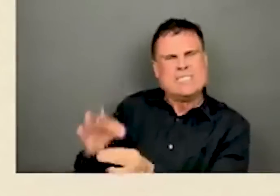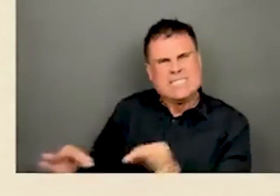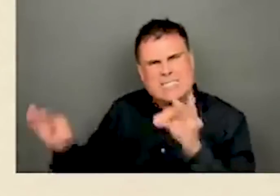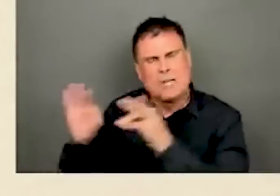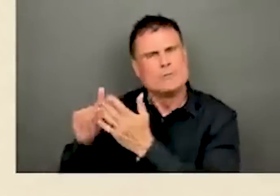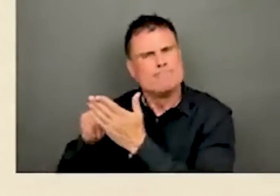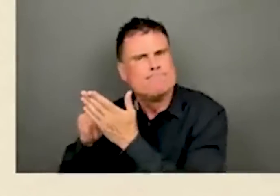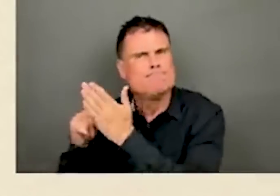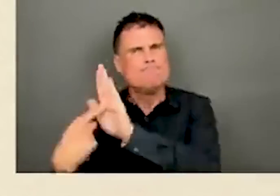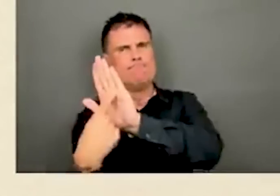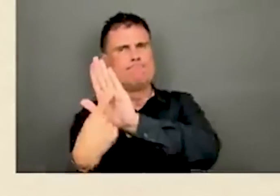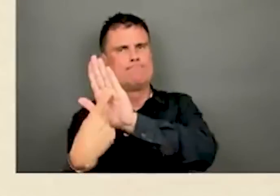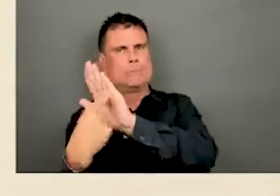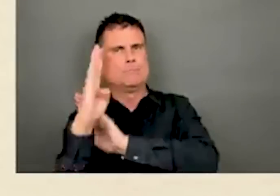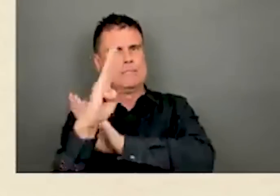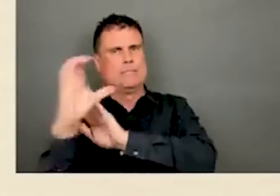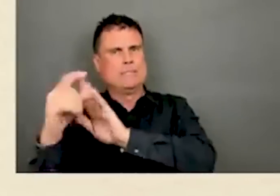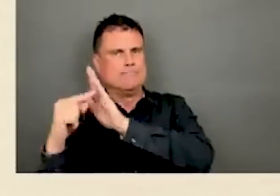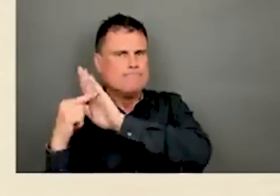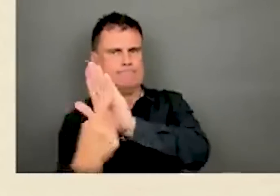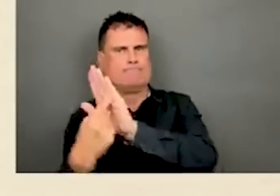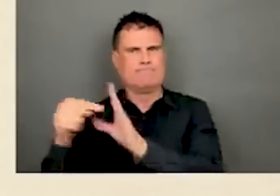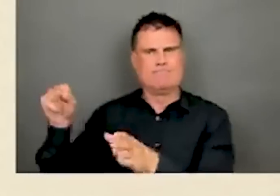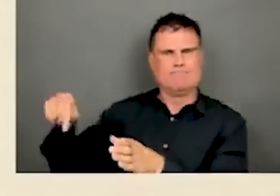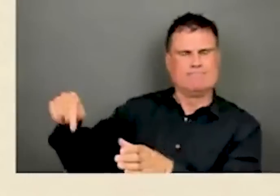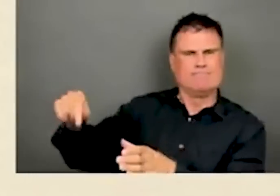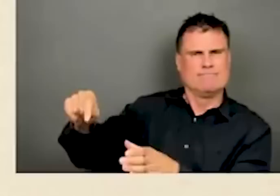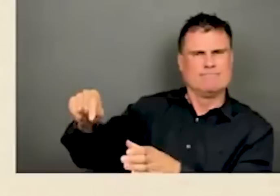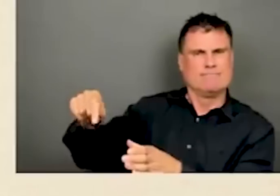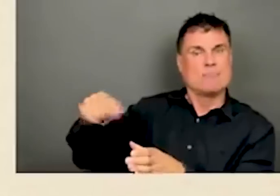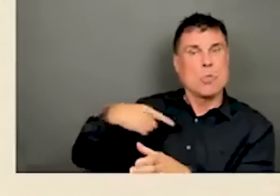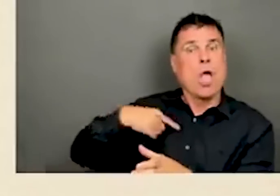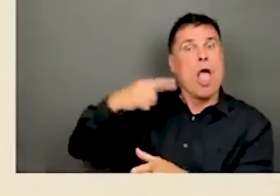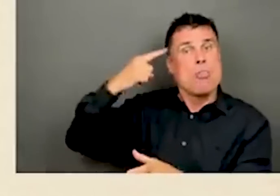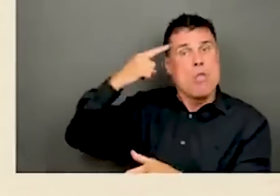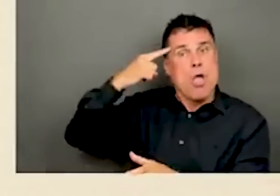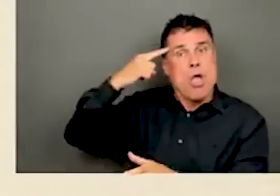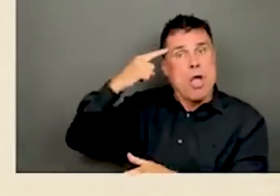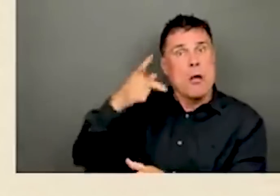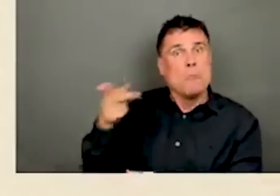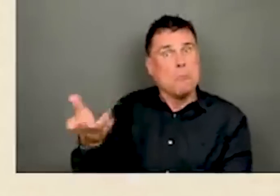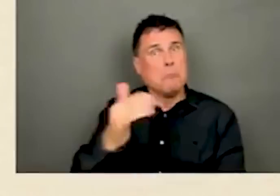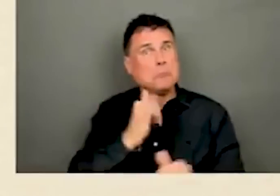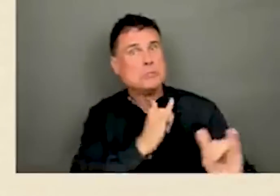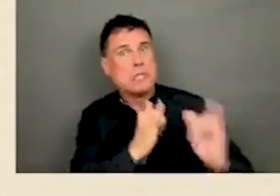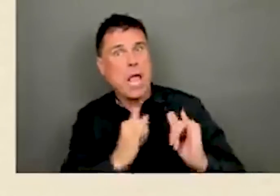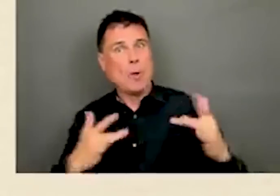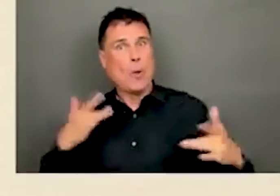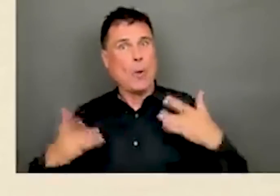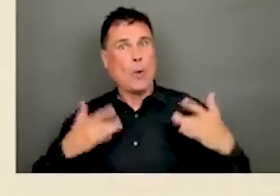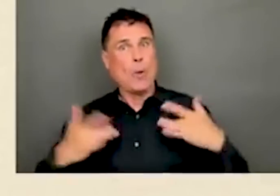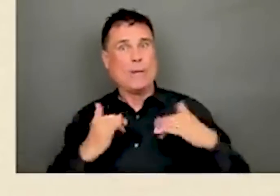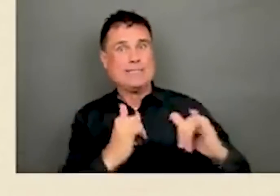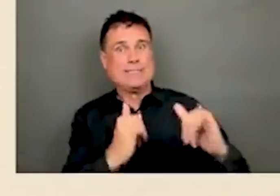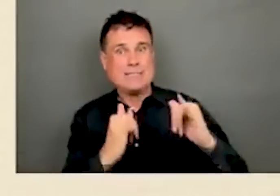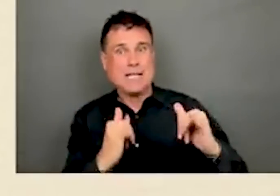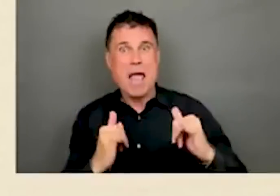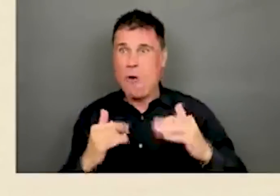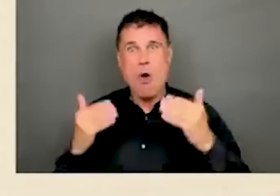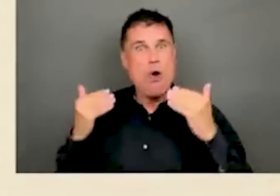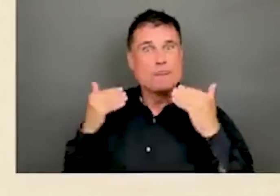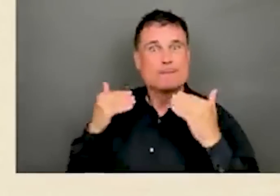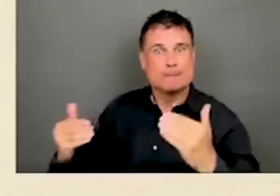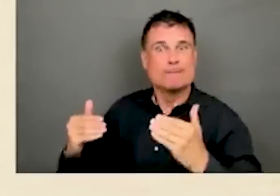and I misstepped by thinking that the public was at the same place I was as I looked at information about the